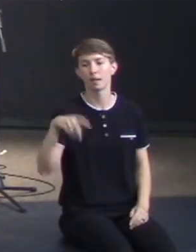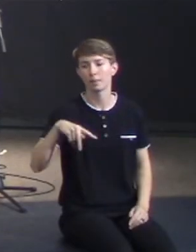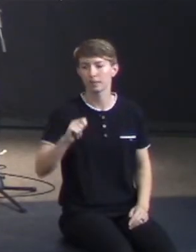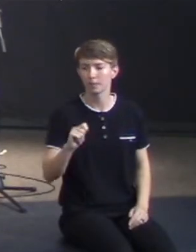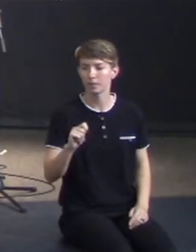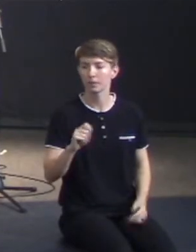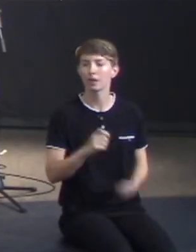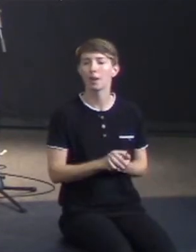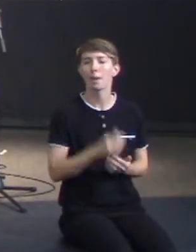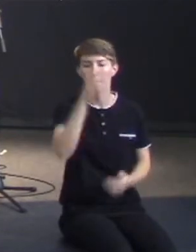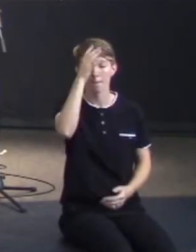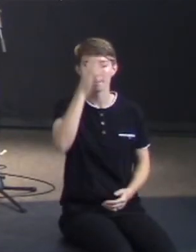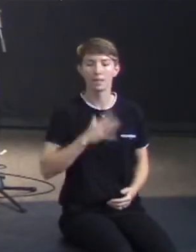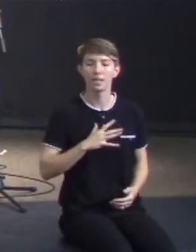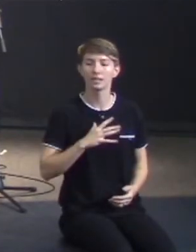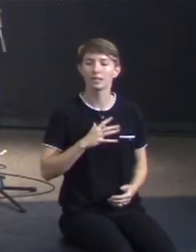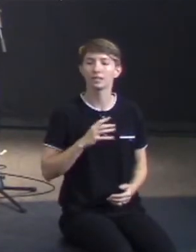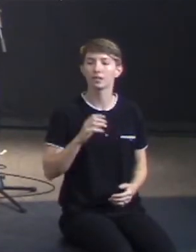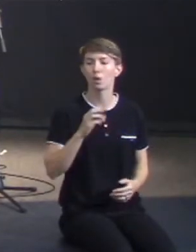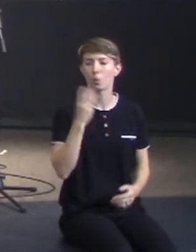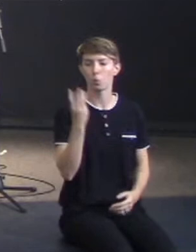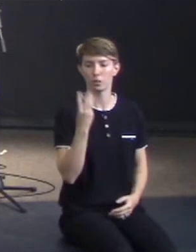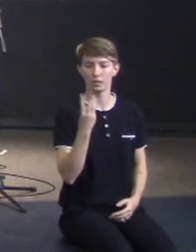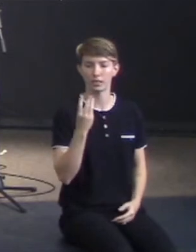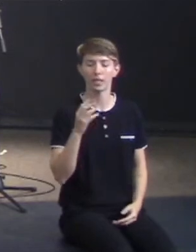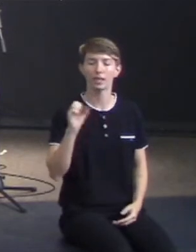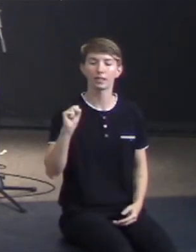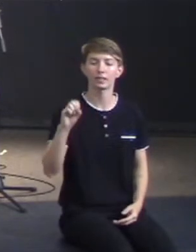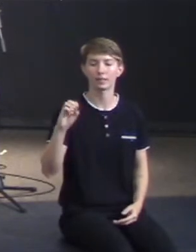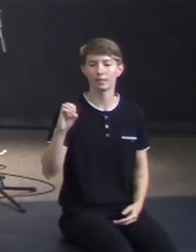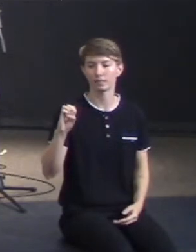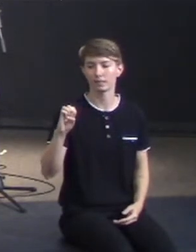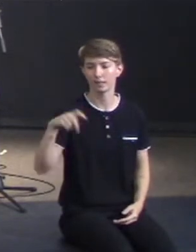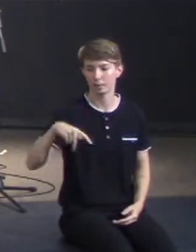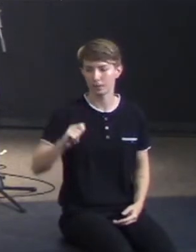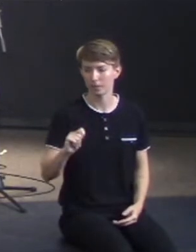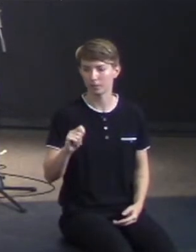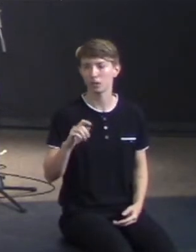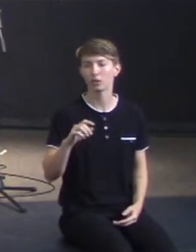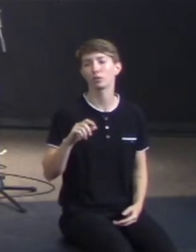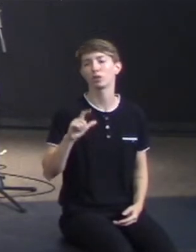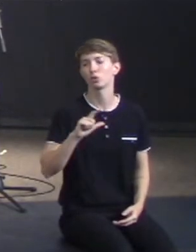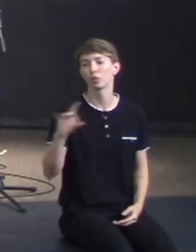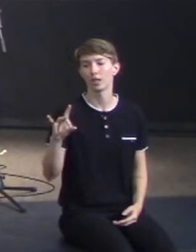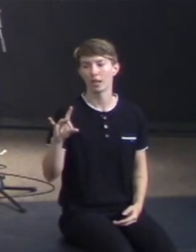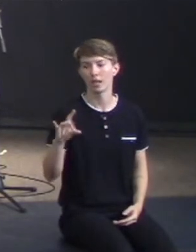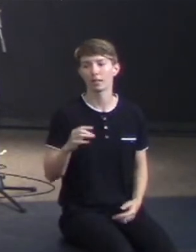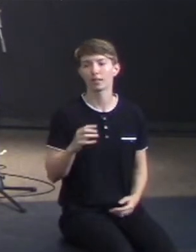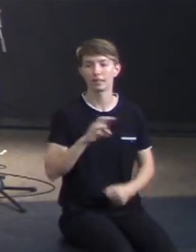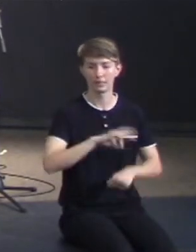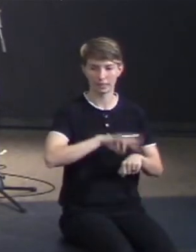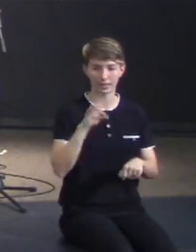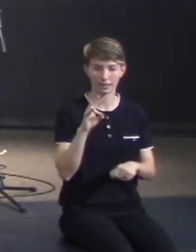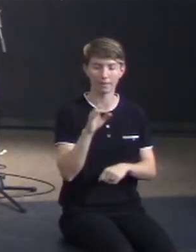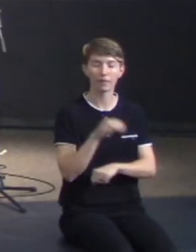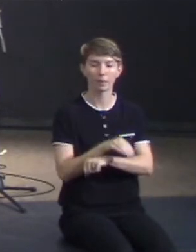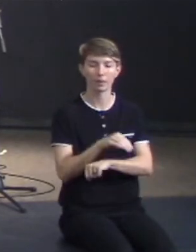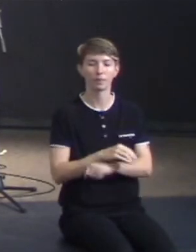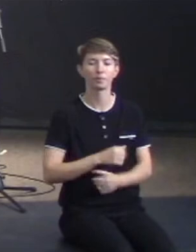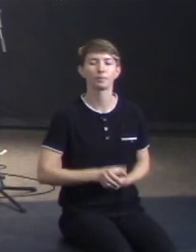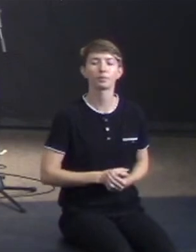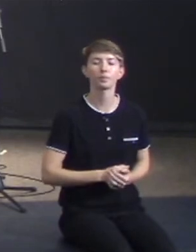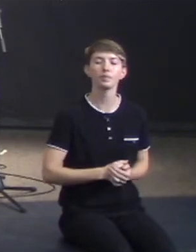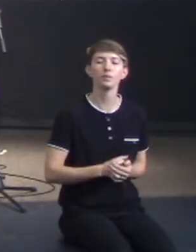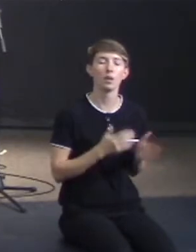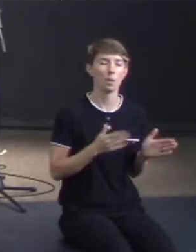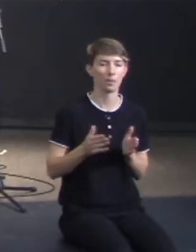September 28th at 7 p.m. So let's go ahead and plan on that for the end of the month there. And we also